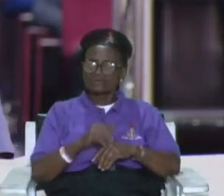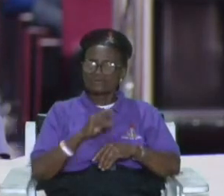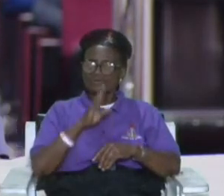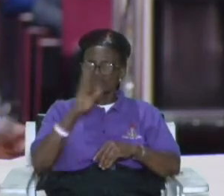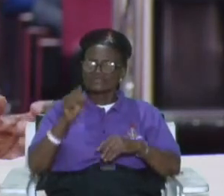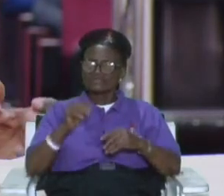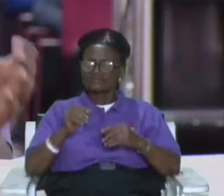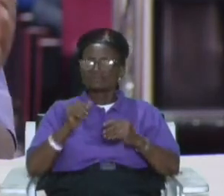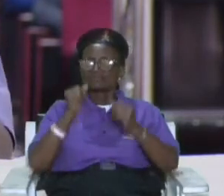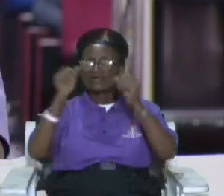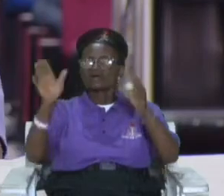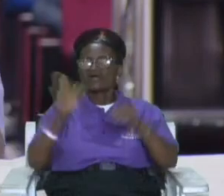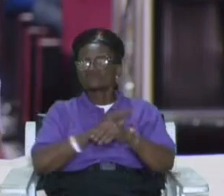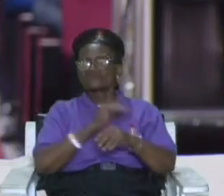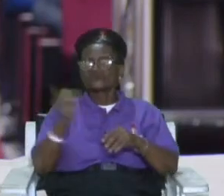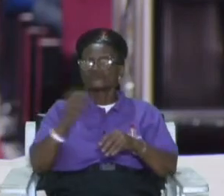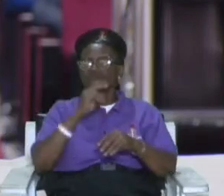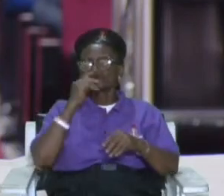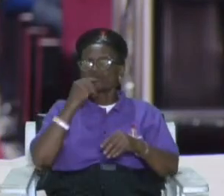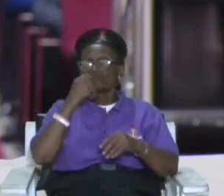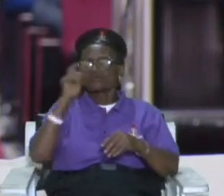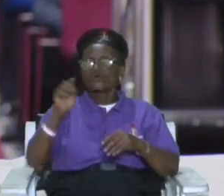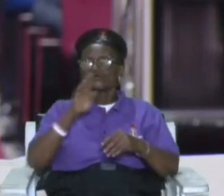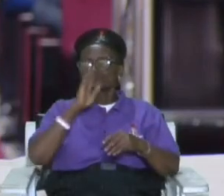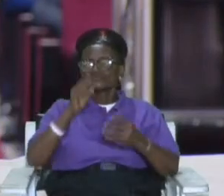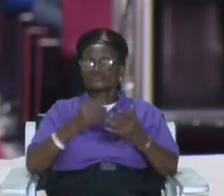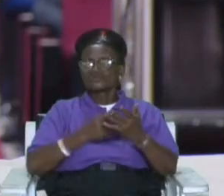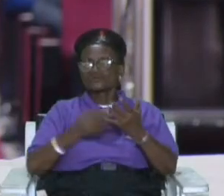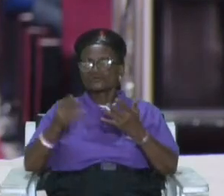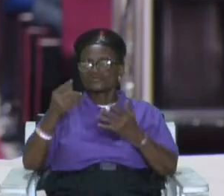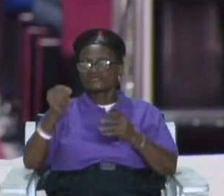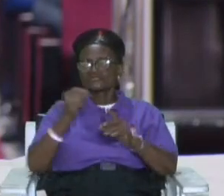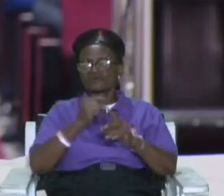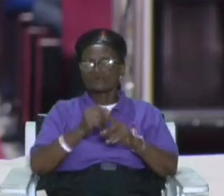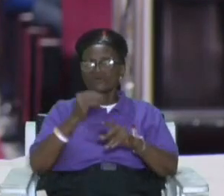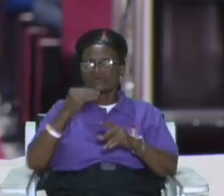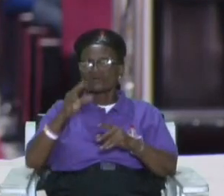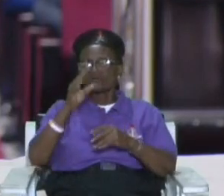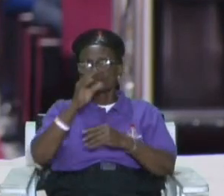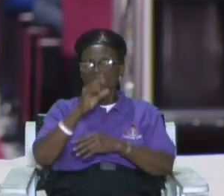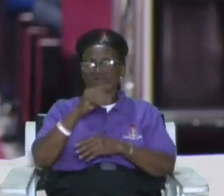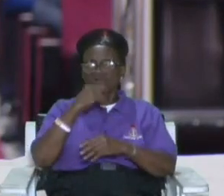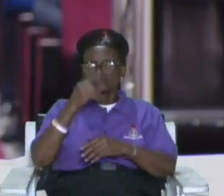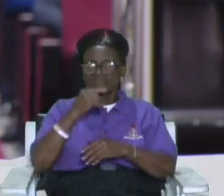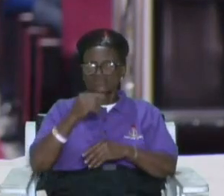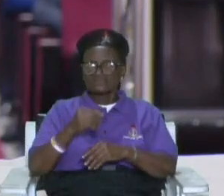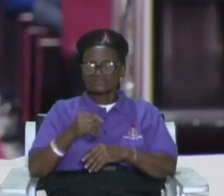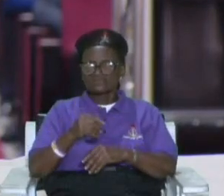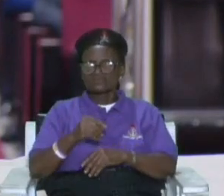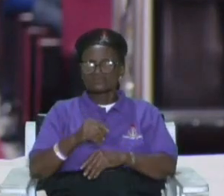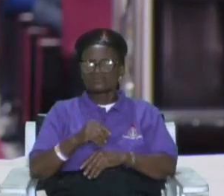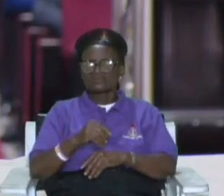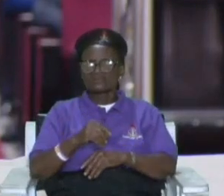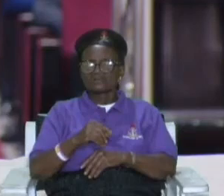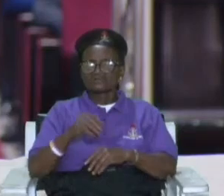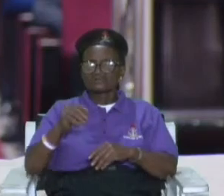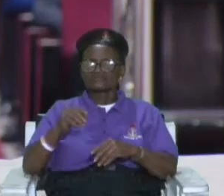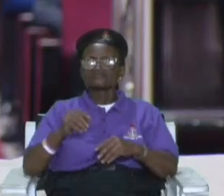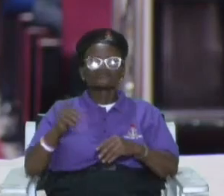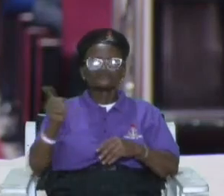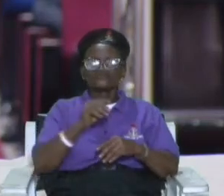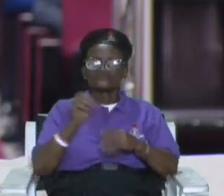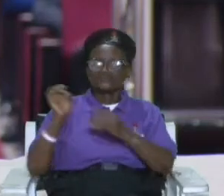The word of God says, because you love righteousness and hate iniquity, therefore